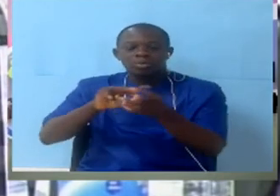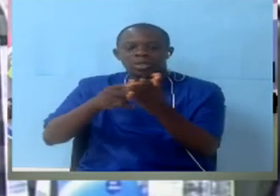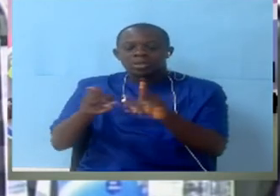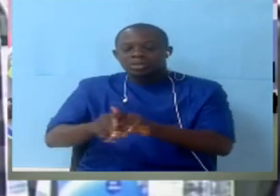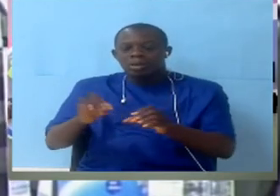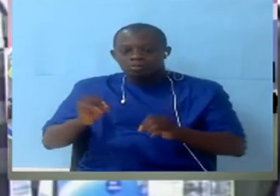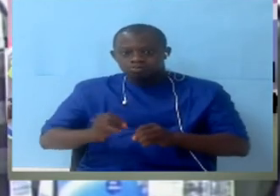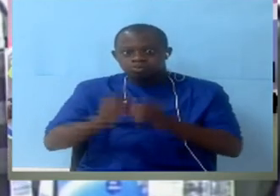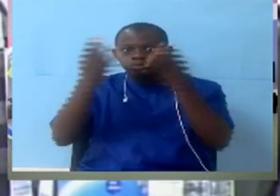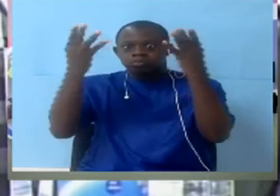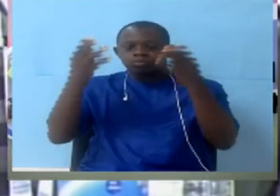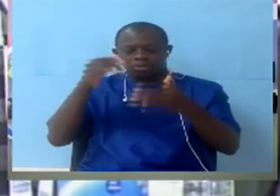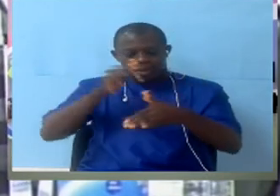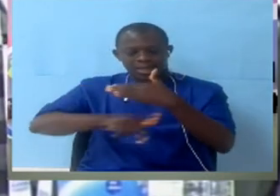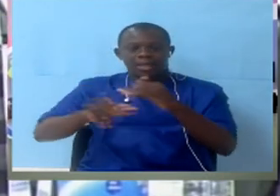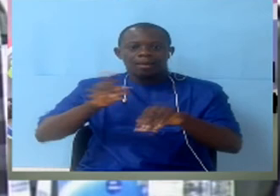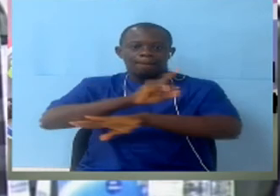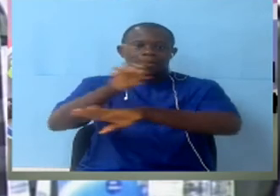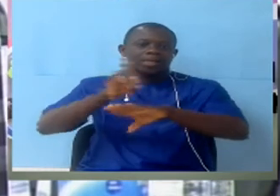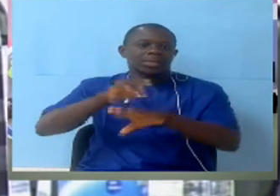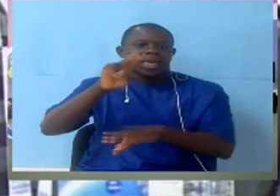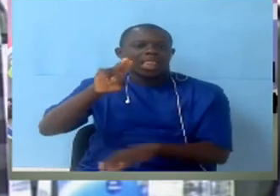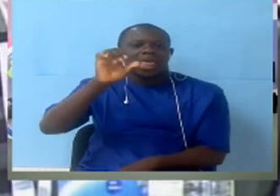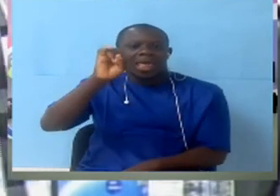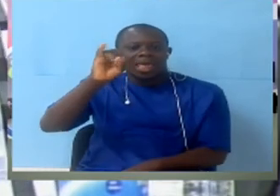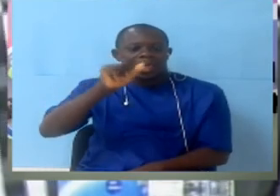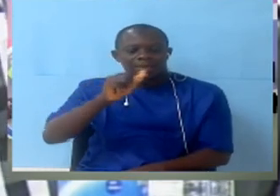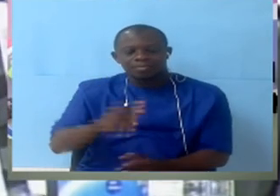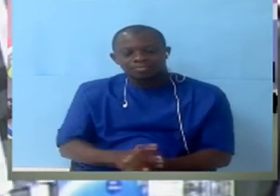bomb had dropped at the NIA.